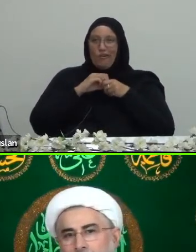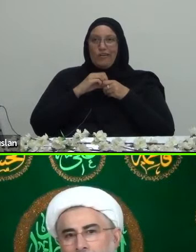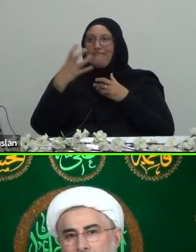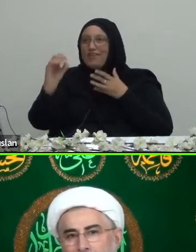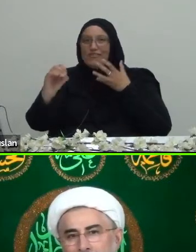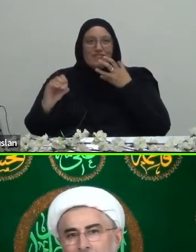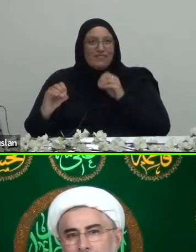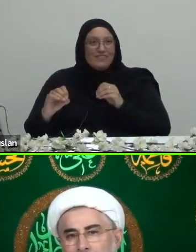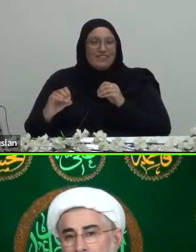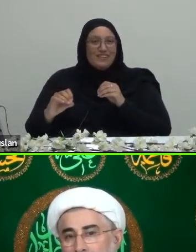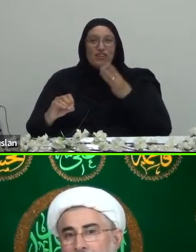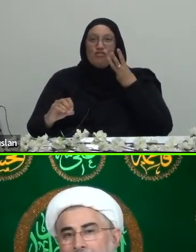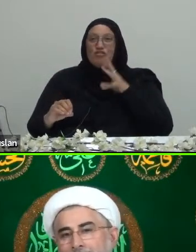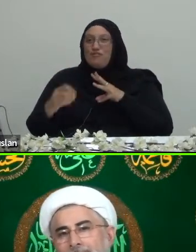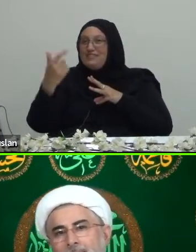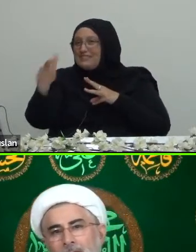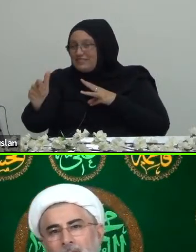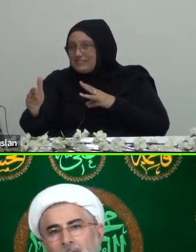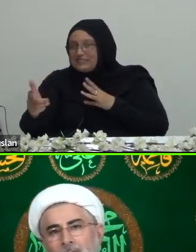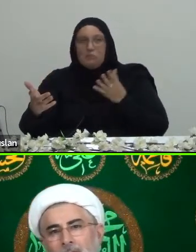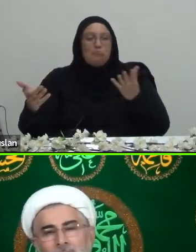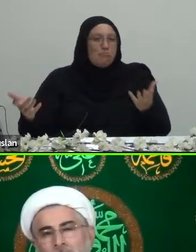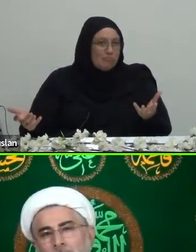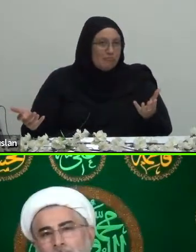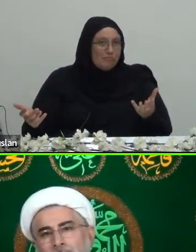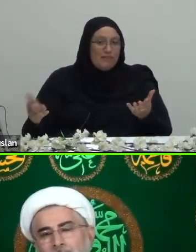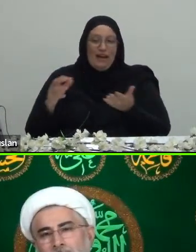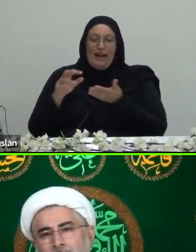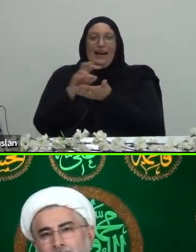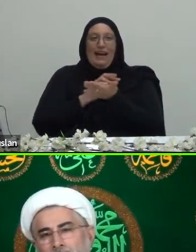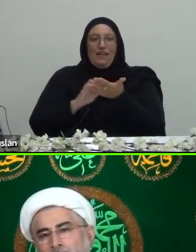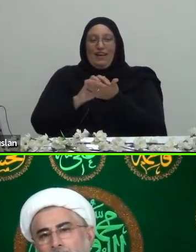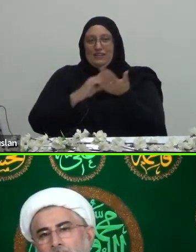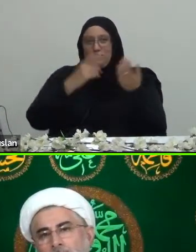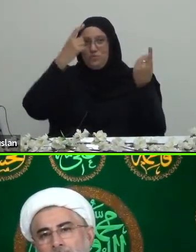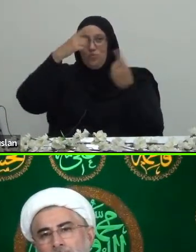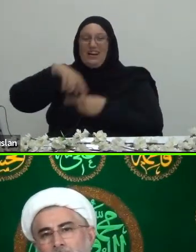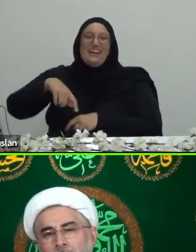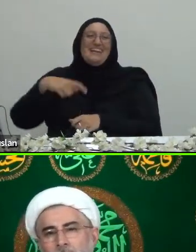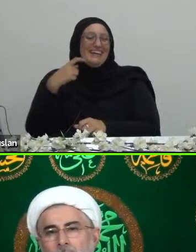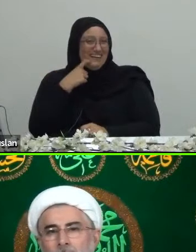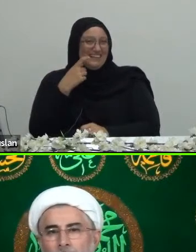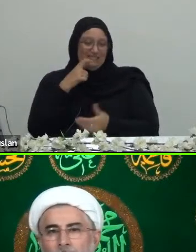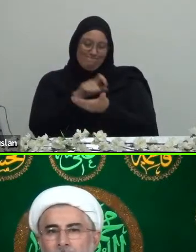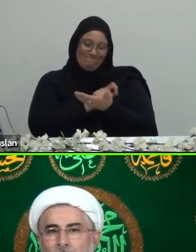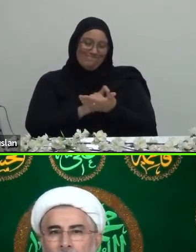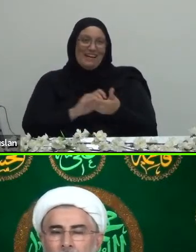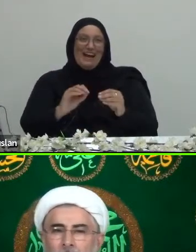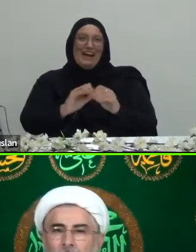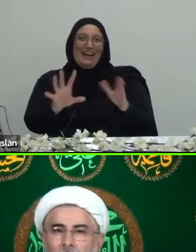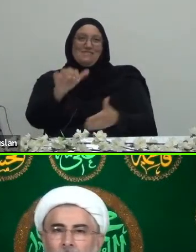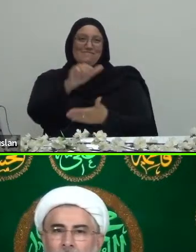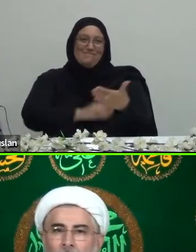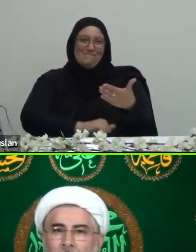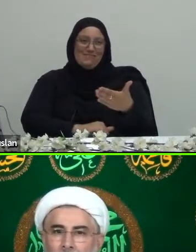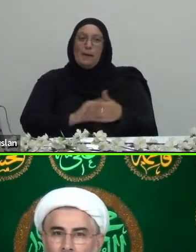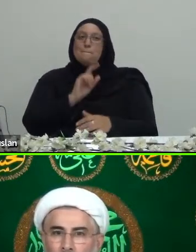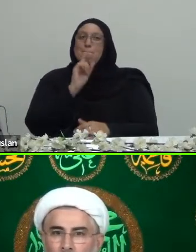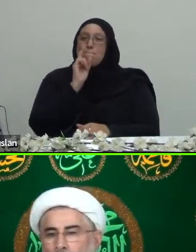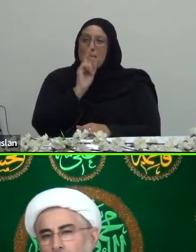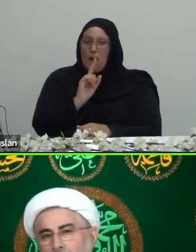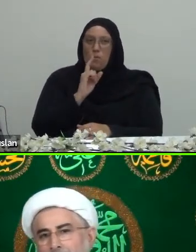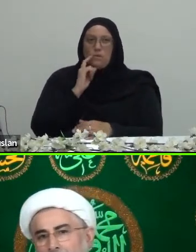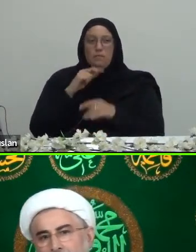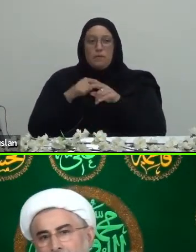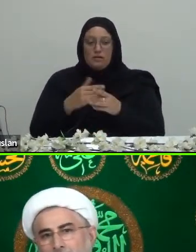is 30%, 70%, then the calculation will be very, very easy. Of course, the calculation will be based on my whatever that I